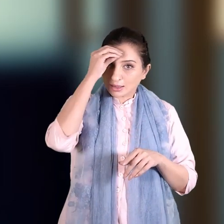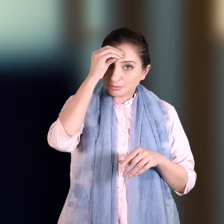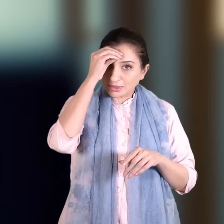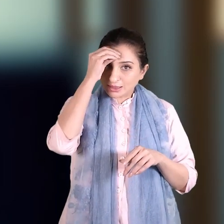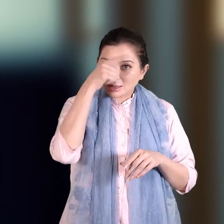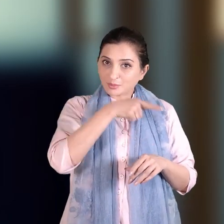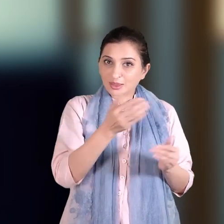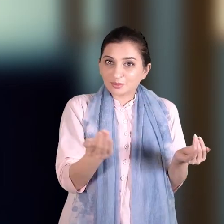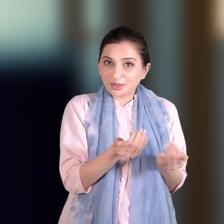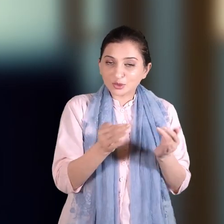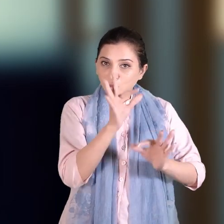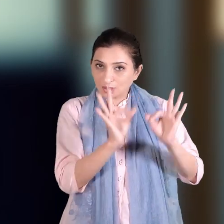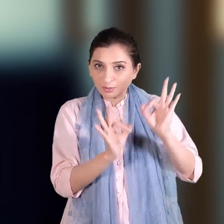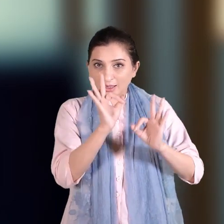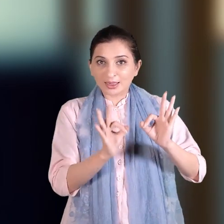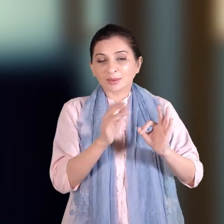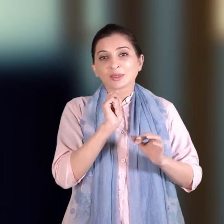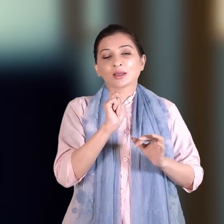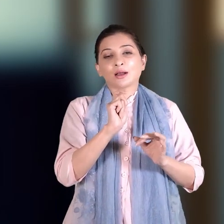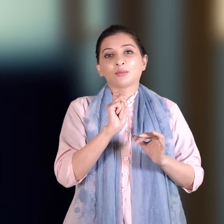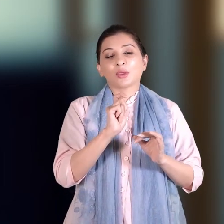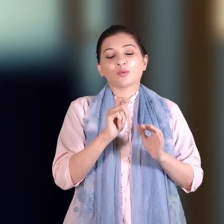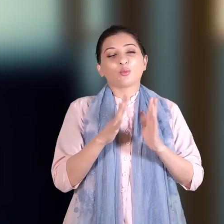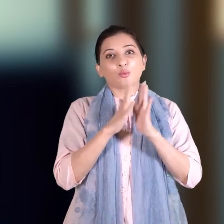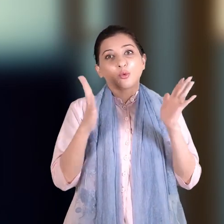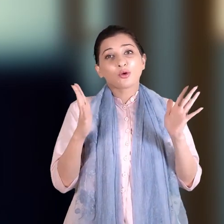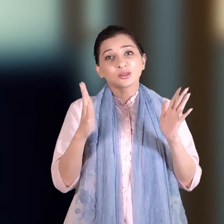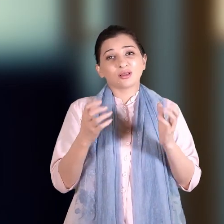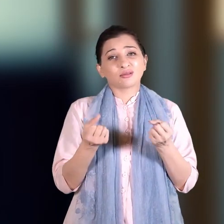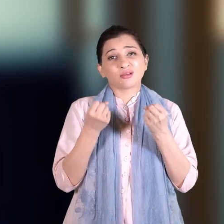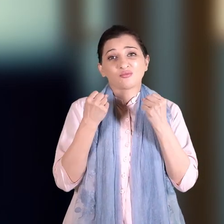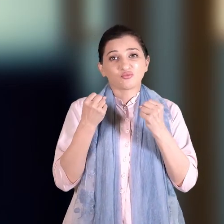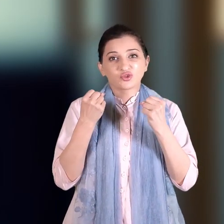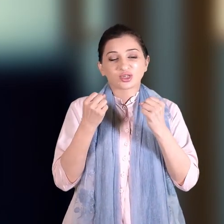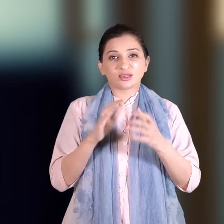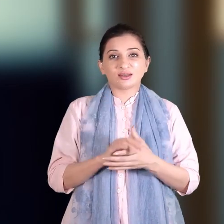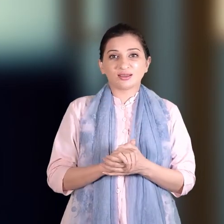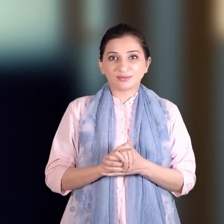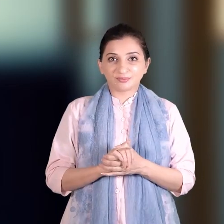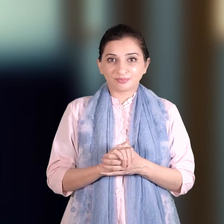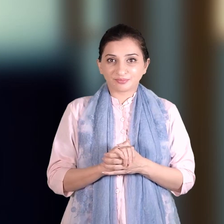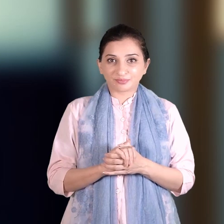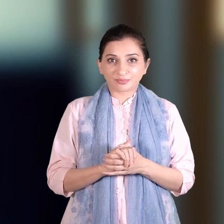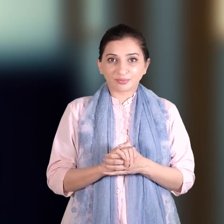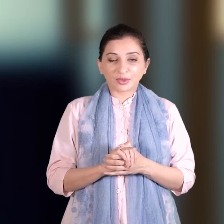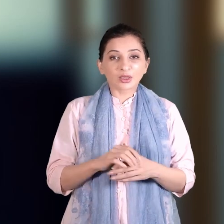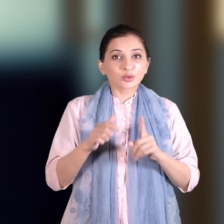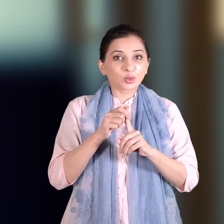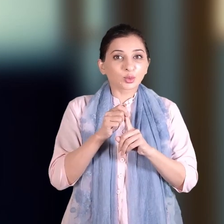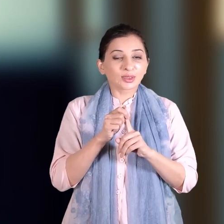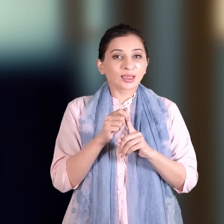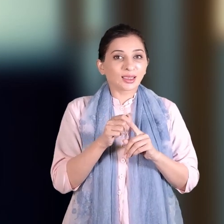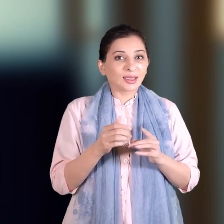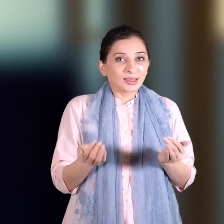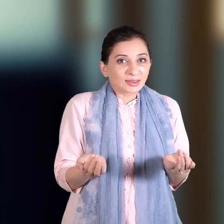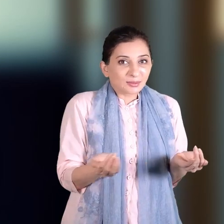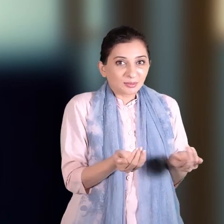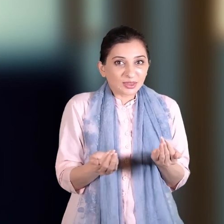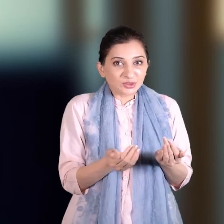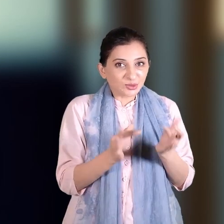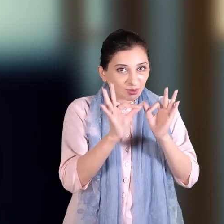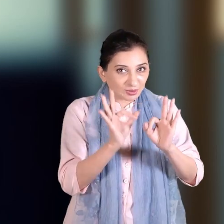mother. And it is probably the hardest role to play. It is also important to note that motherhood